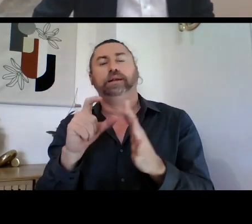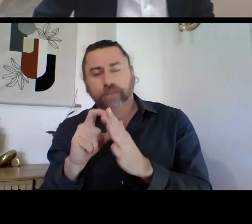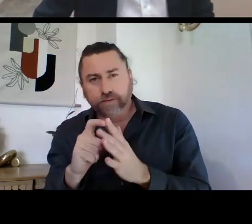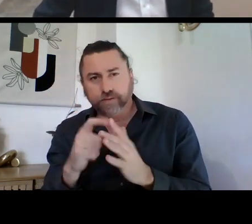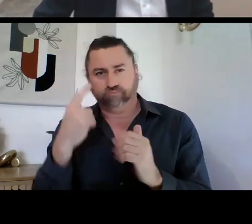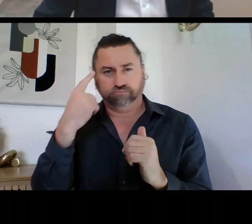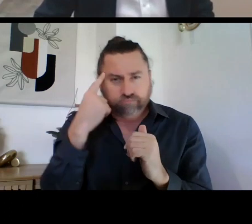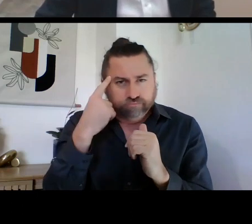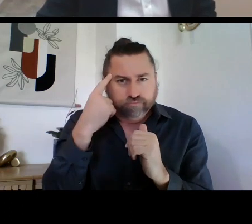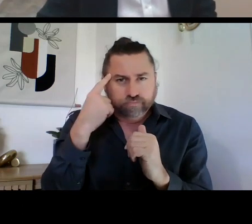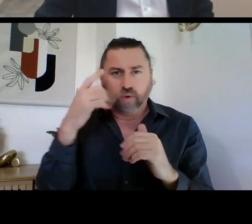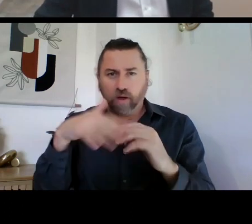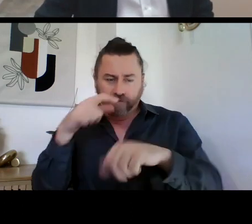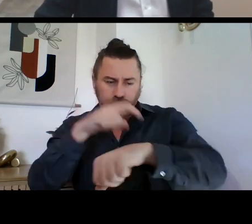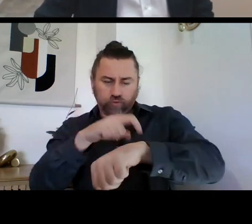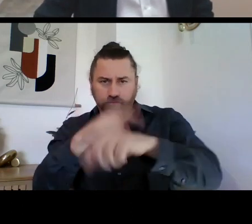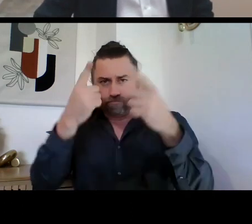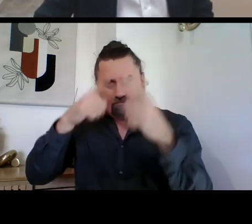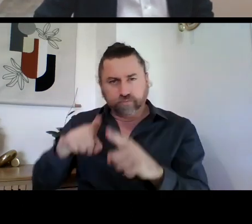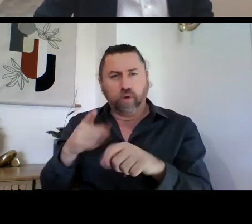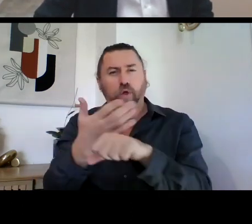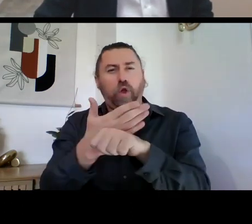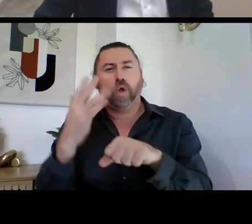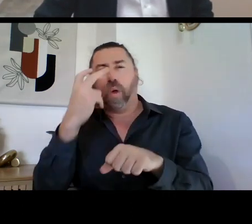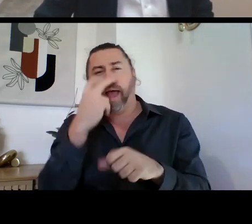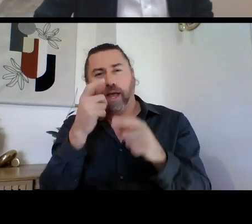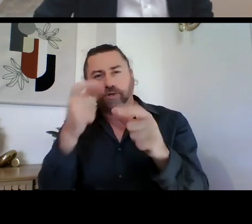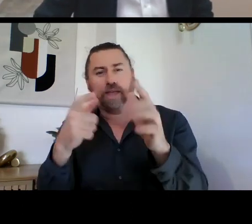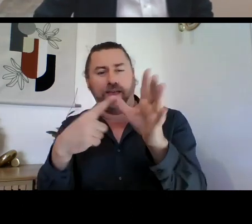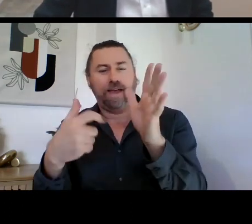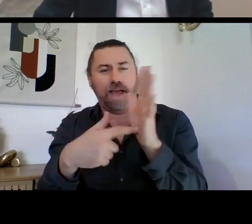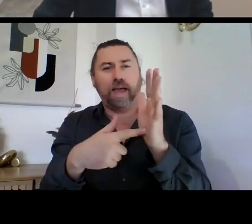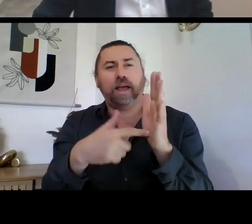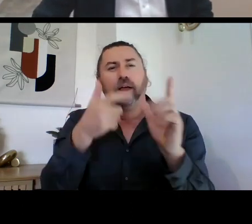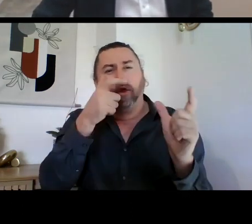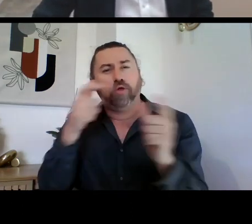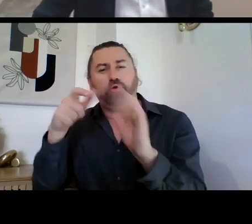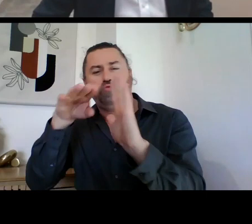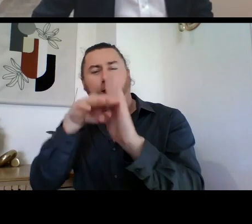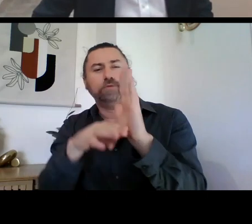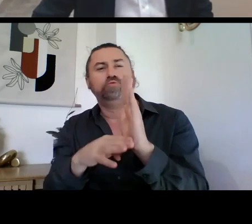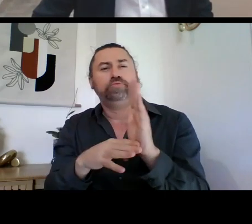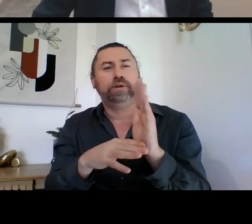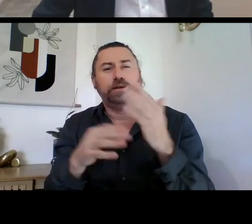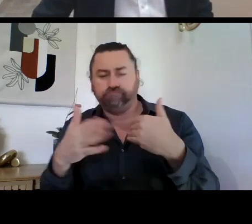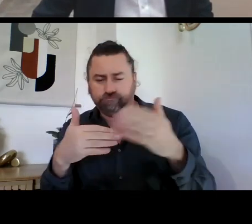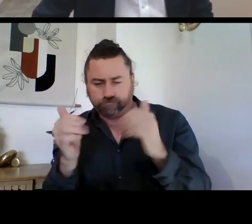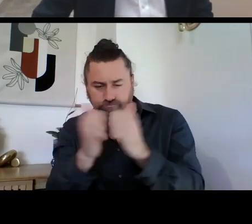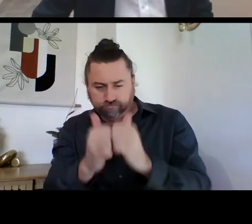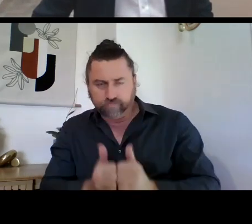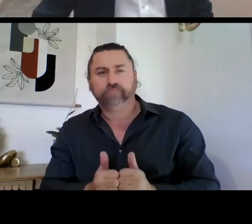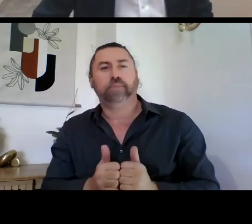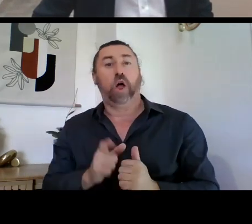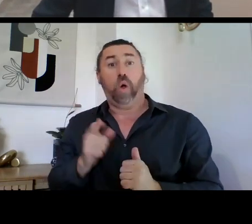relation to the timing of the new Aged Care Act and regulatory arrangements, which my colleagues will discuss later in this